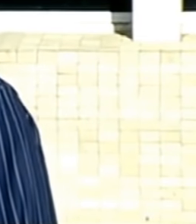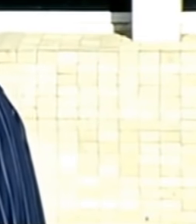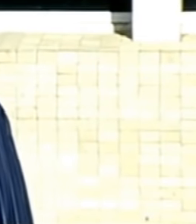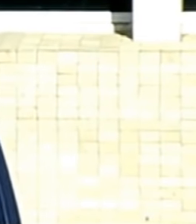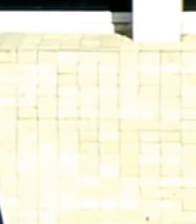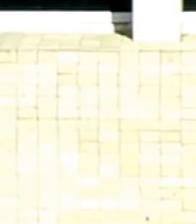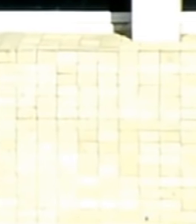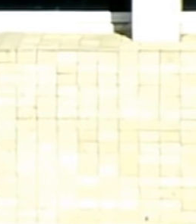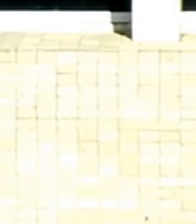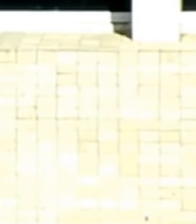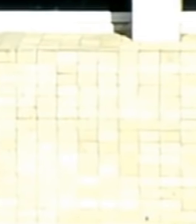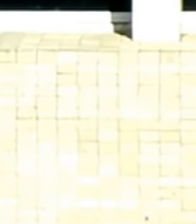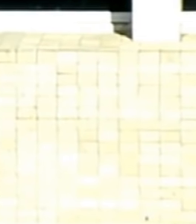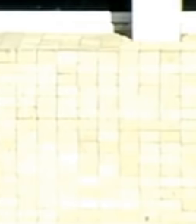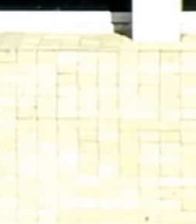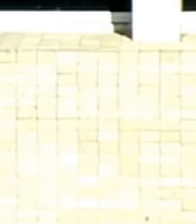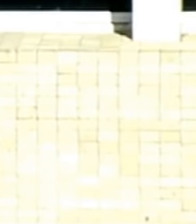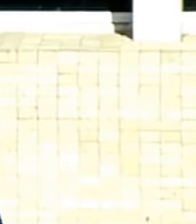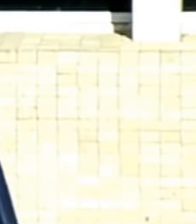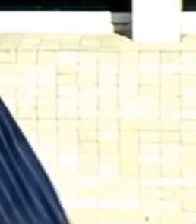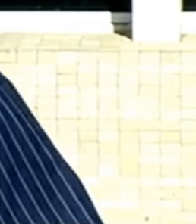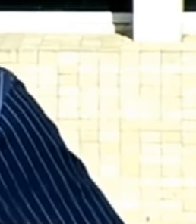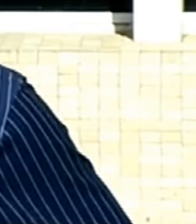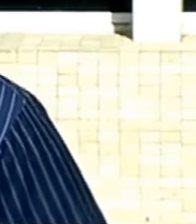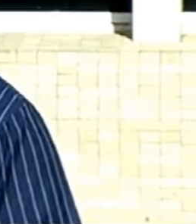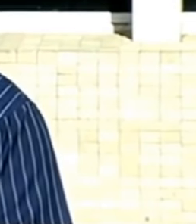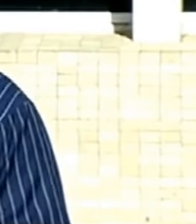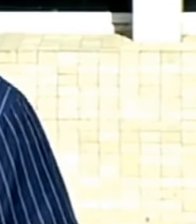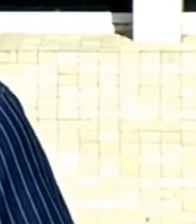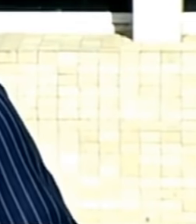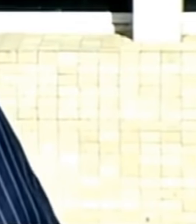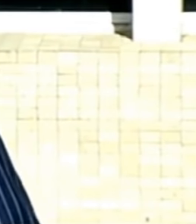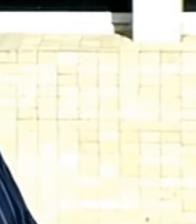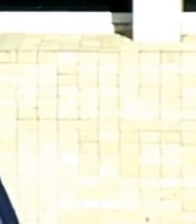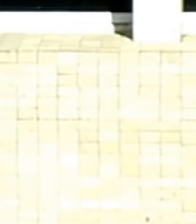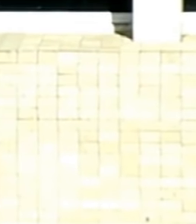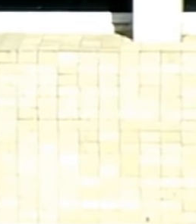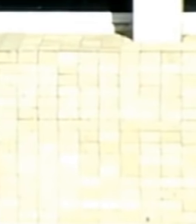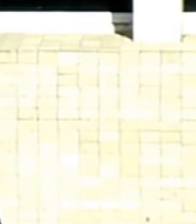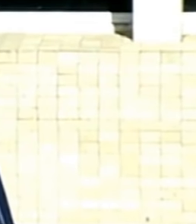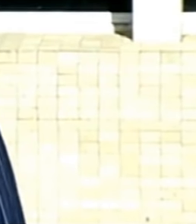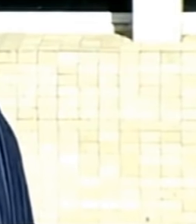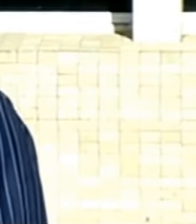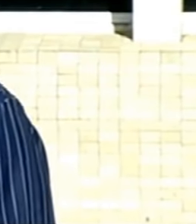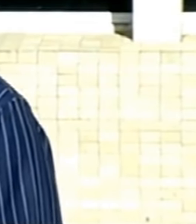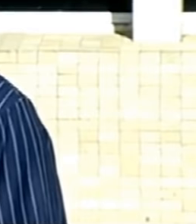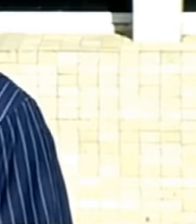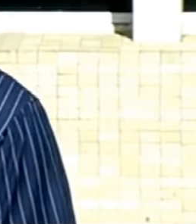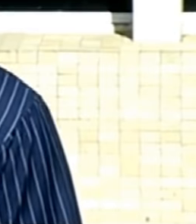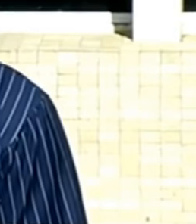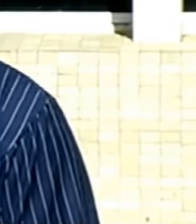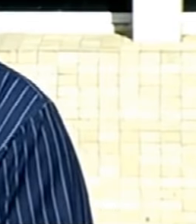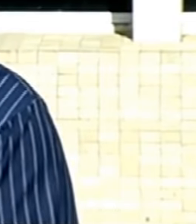money. When I see money spent on a booth and people just move in, it is innovative,